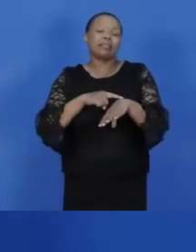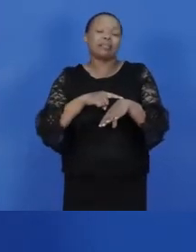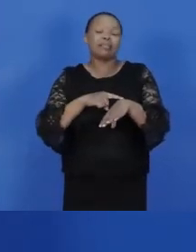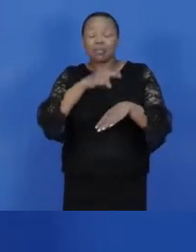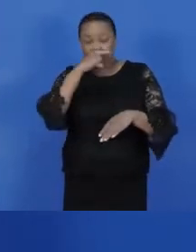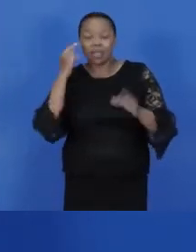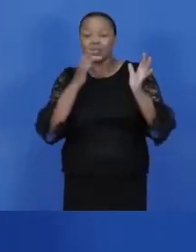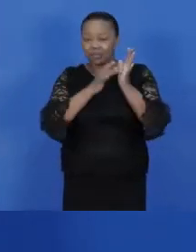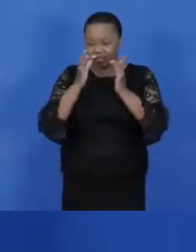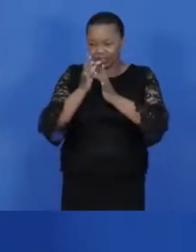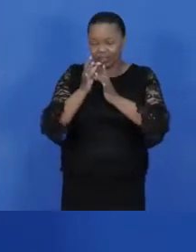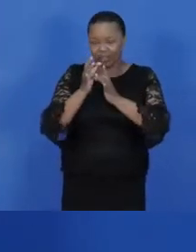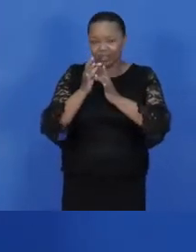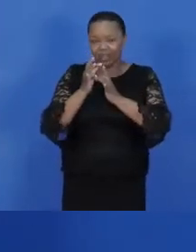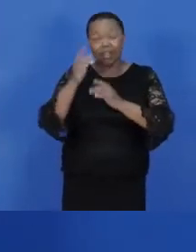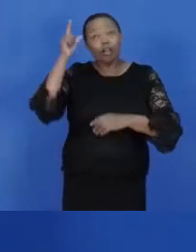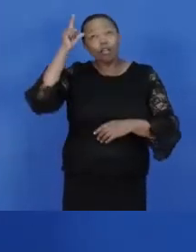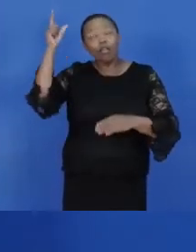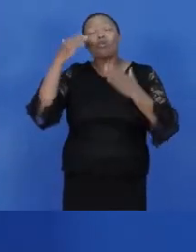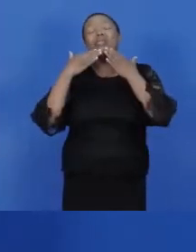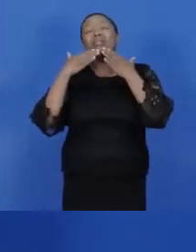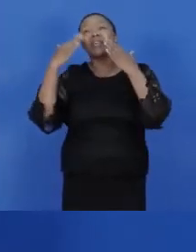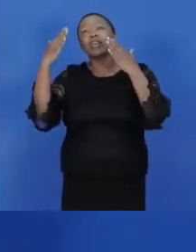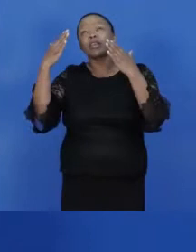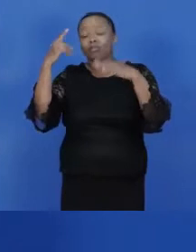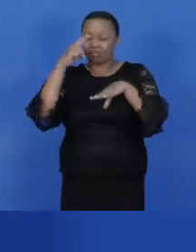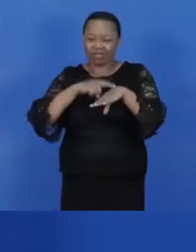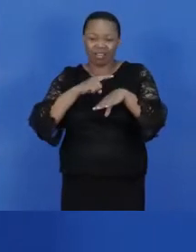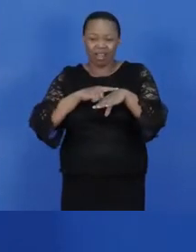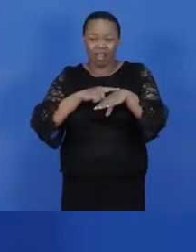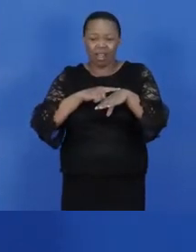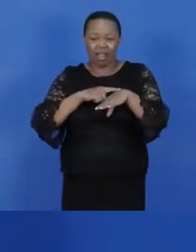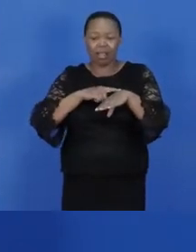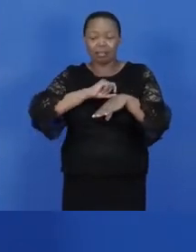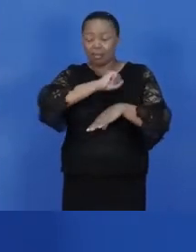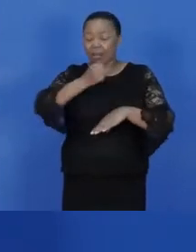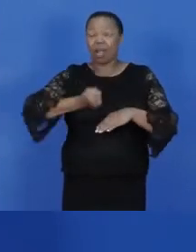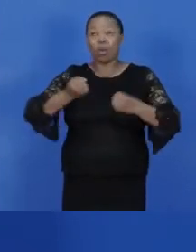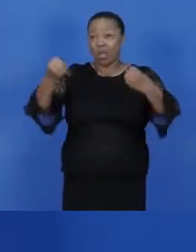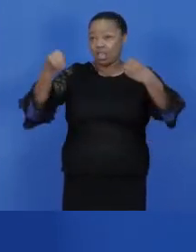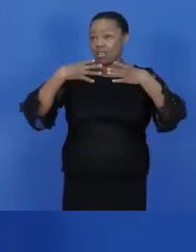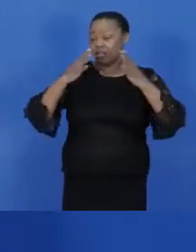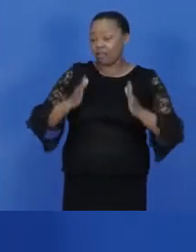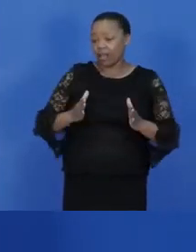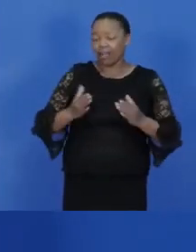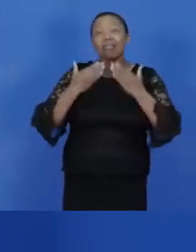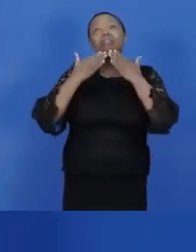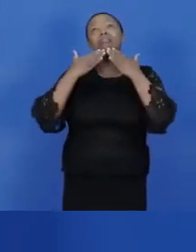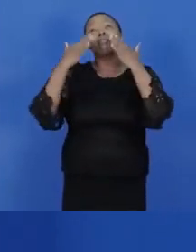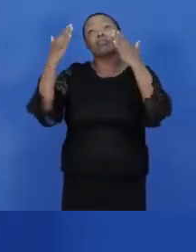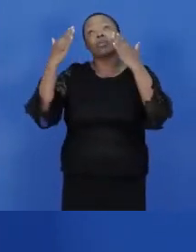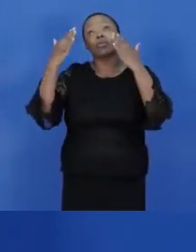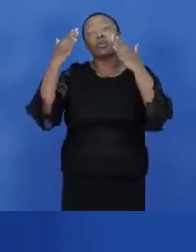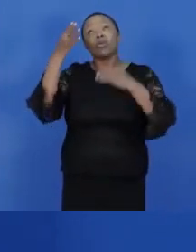in this season. In the name of Jesus Christ, mighty God. Lord, we thank you that at this time, you will be our provider. We thank you that at